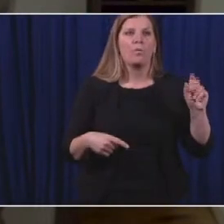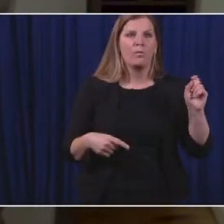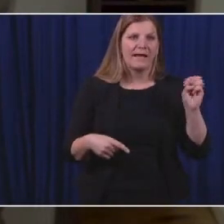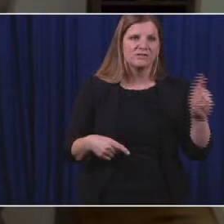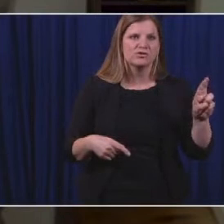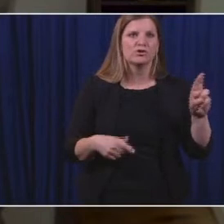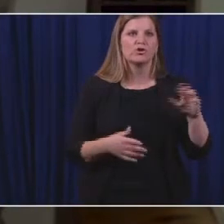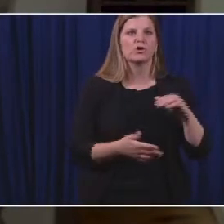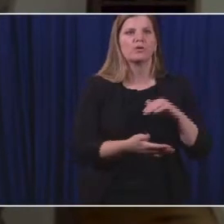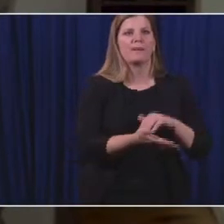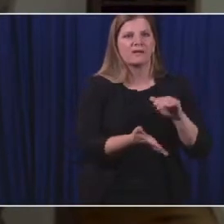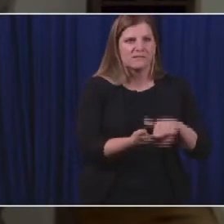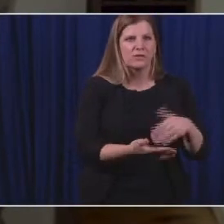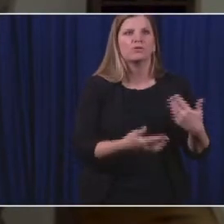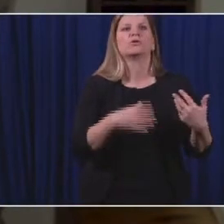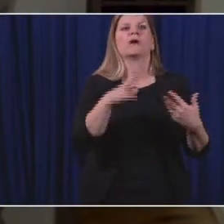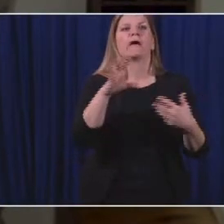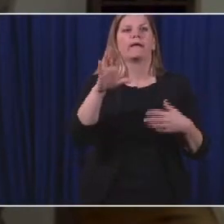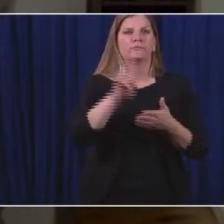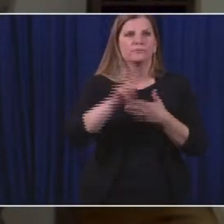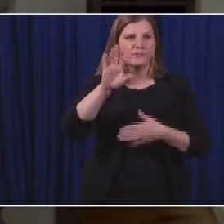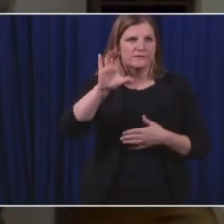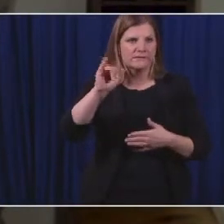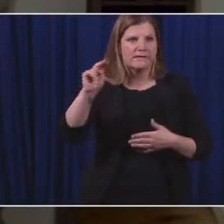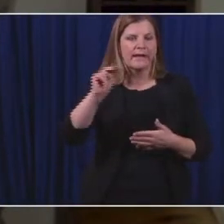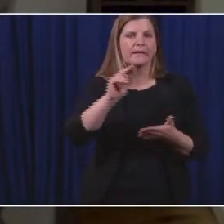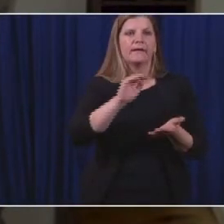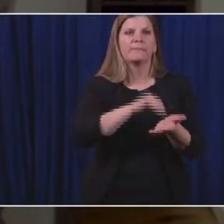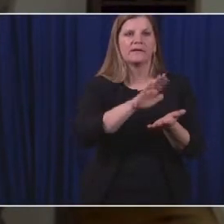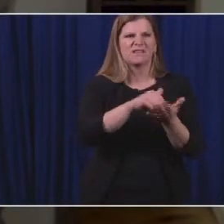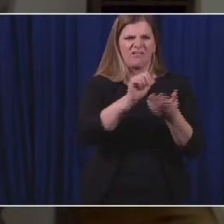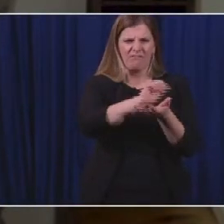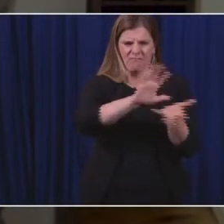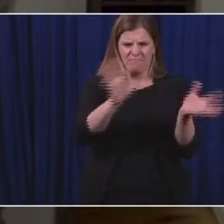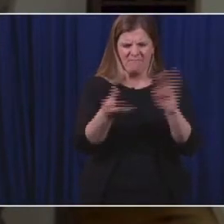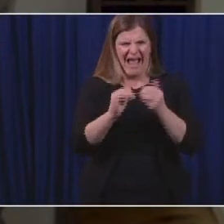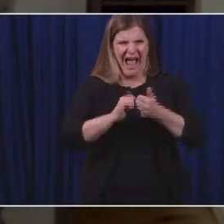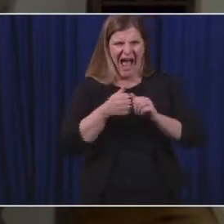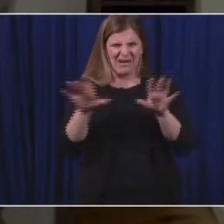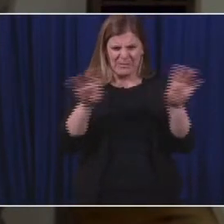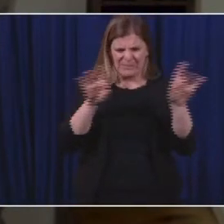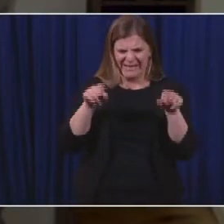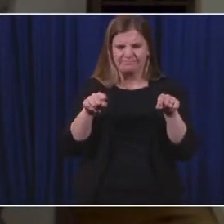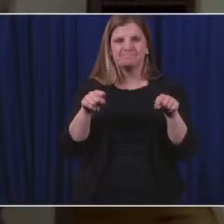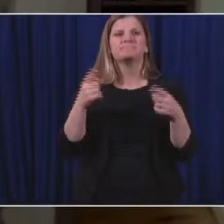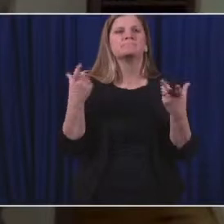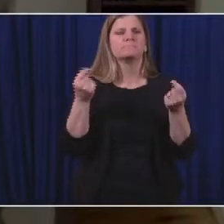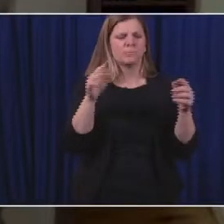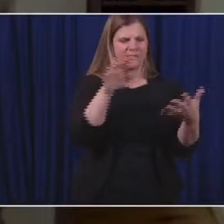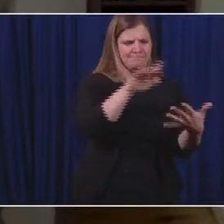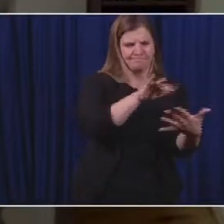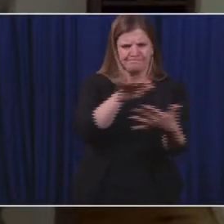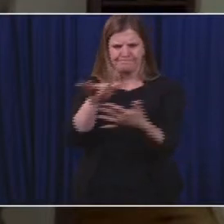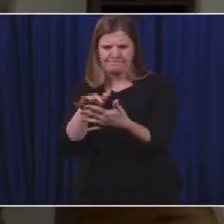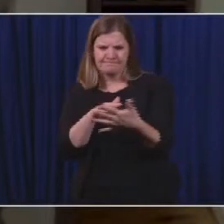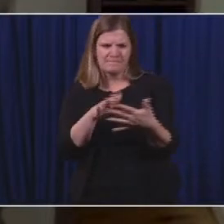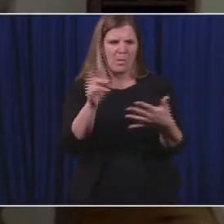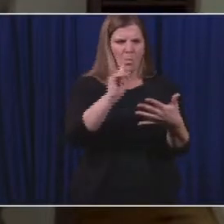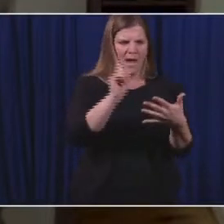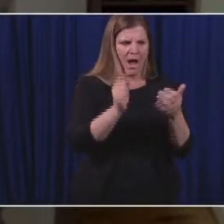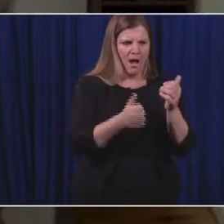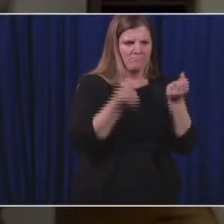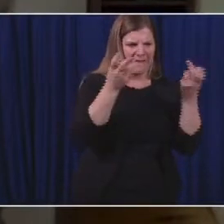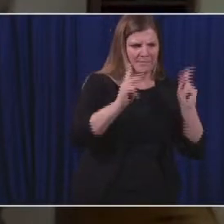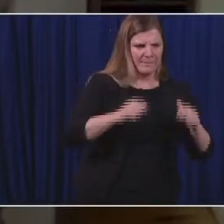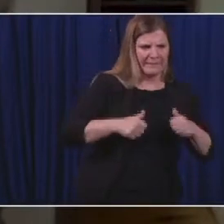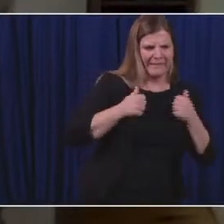Center, were selected based on geography, population, and access to ultra-cold